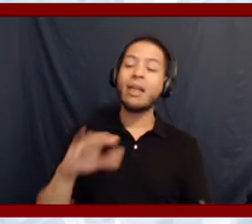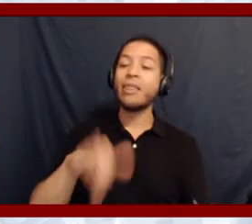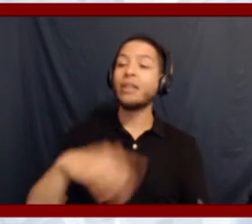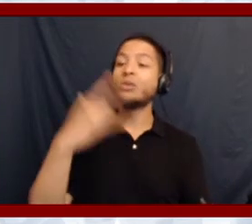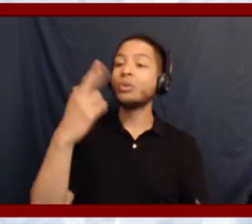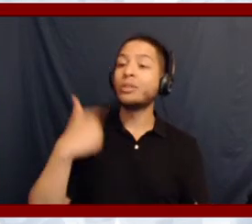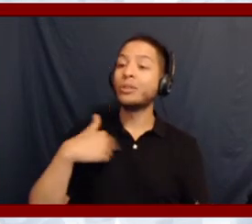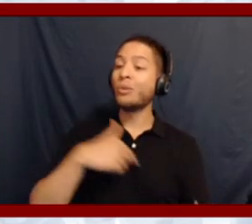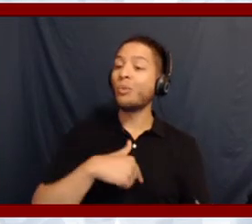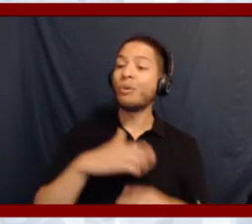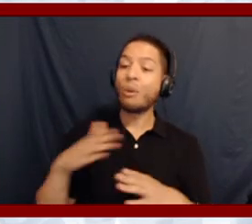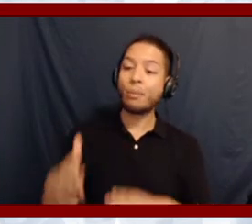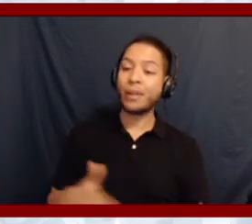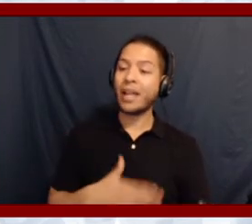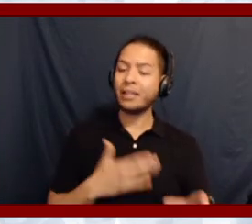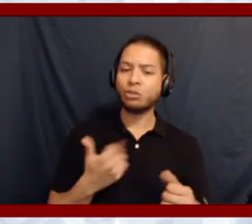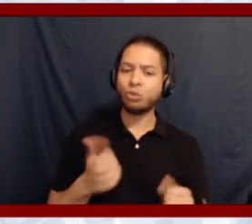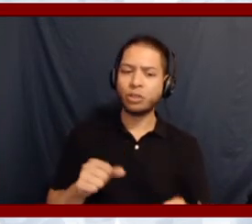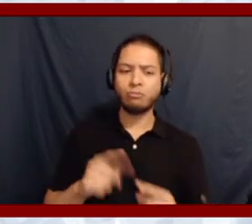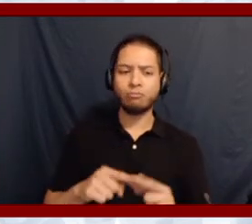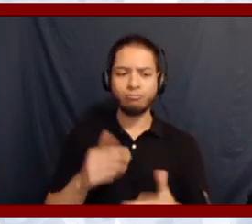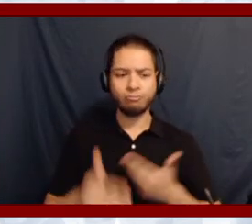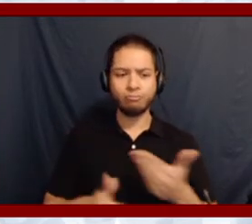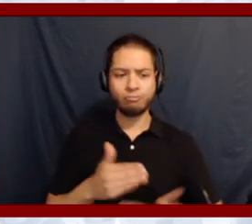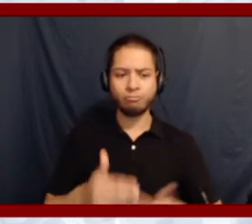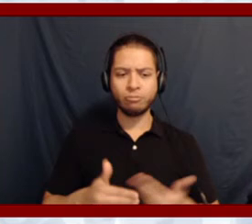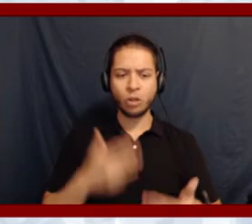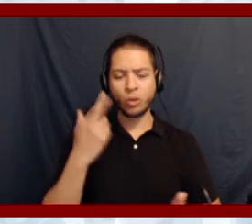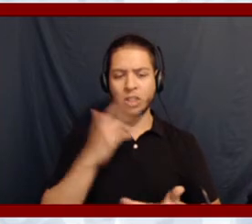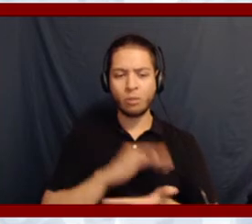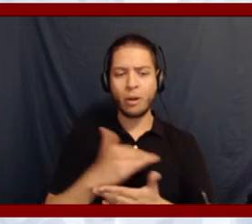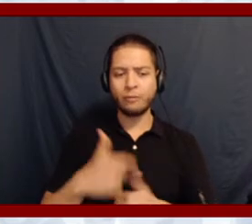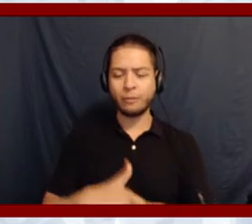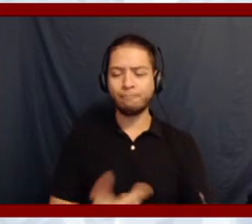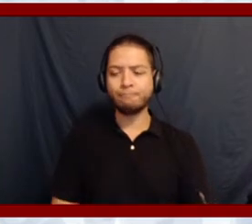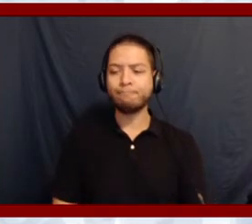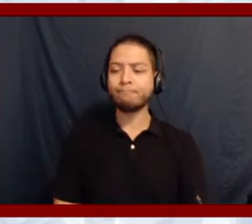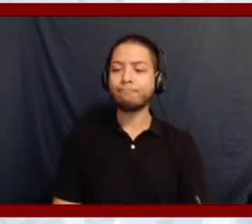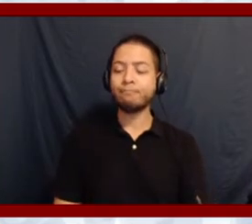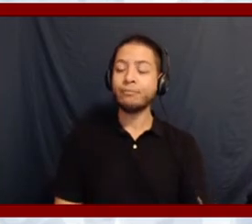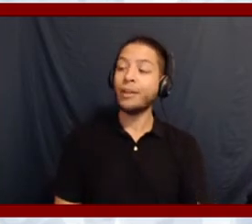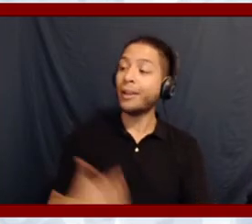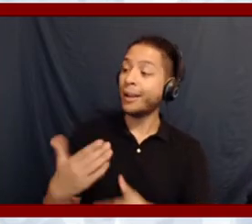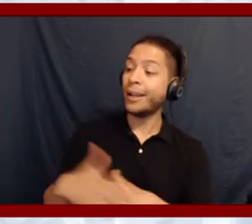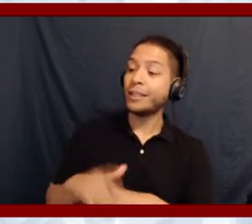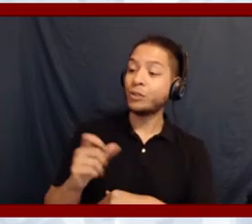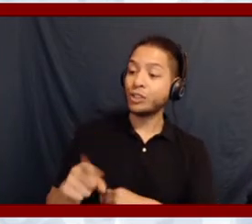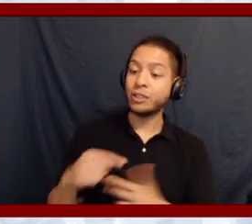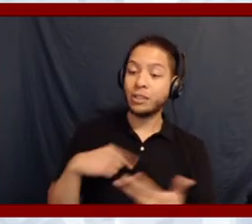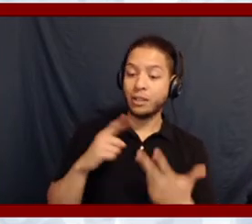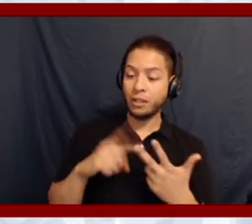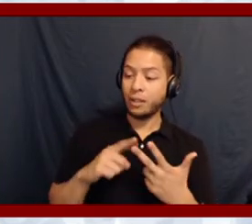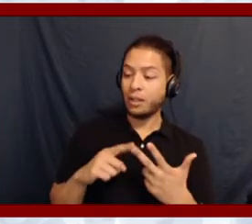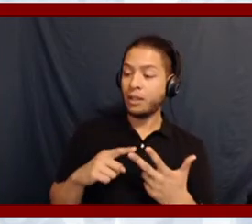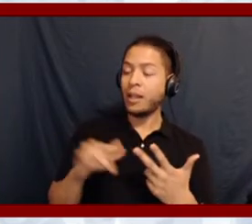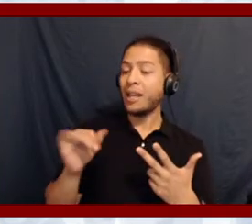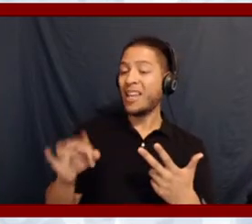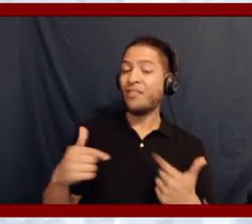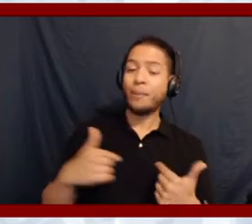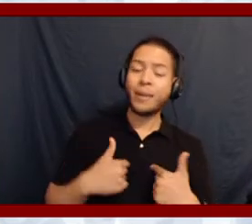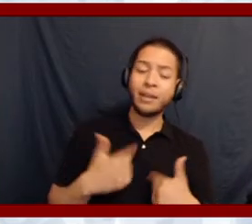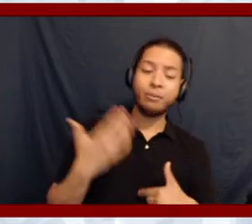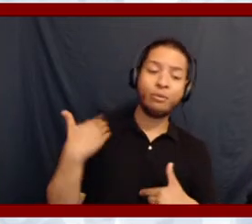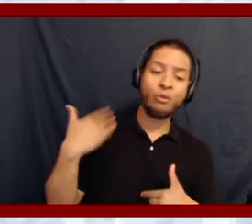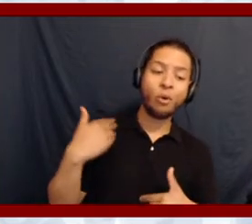out within a reasonable period of time. Definitely. The next question is, will we have to stay with the same vaccine, i.e., you